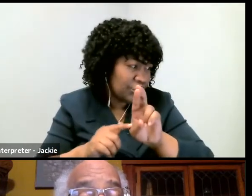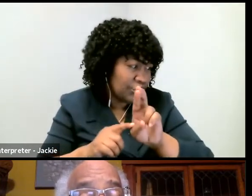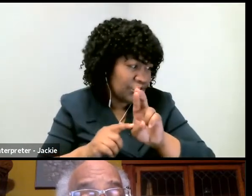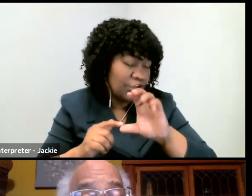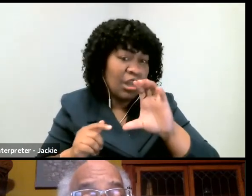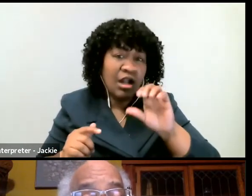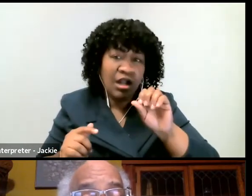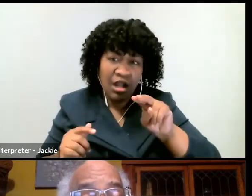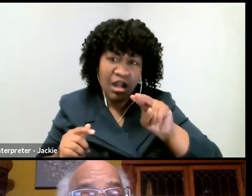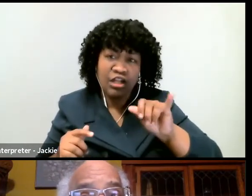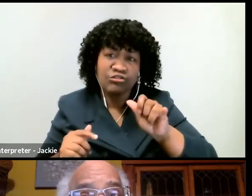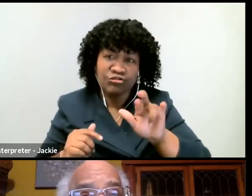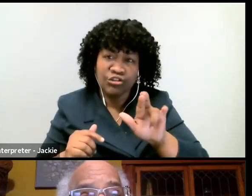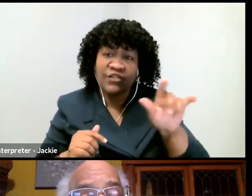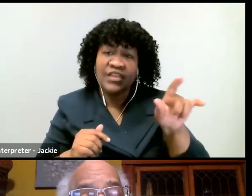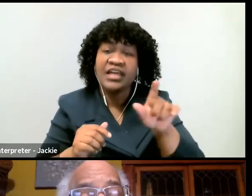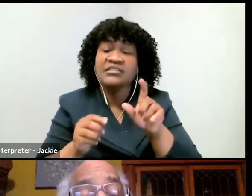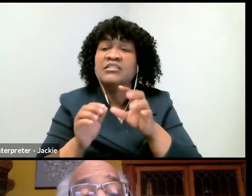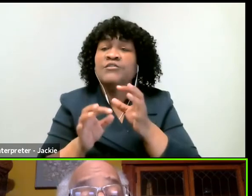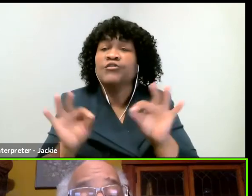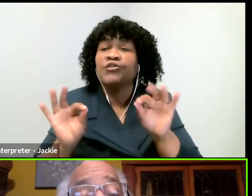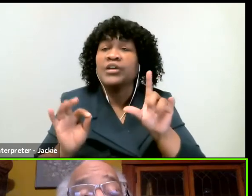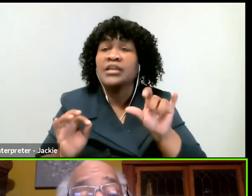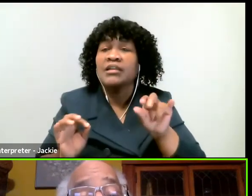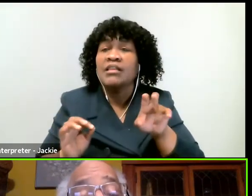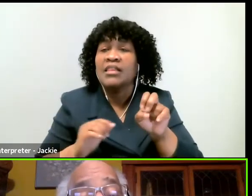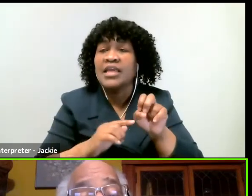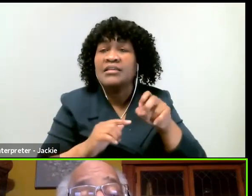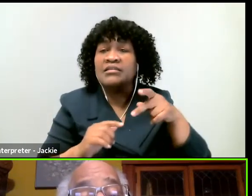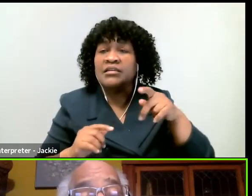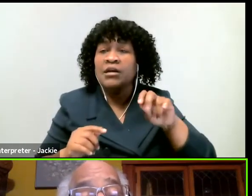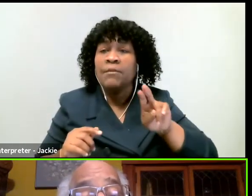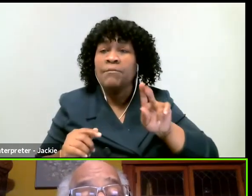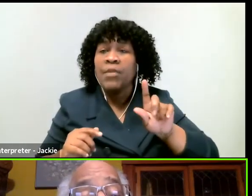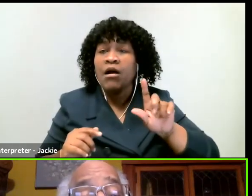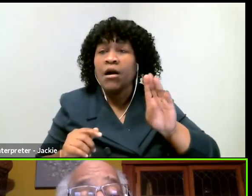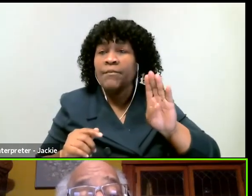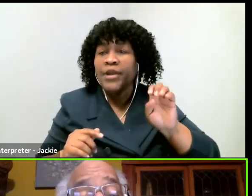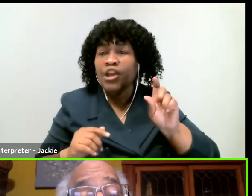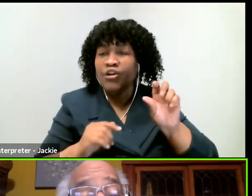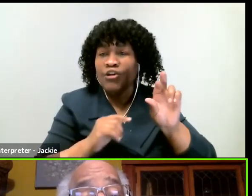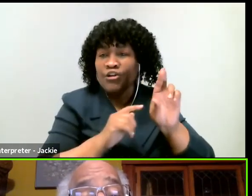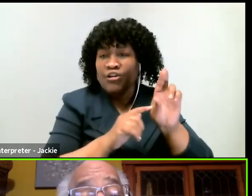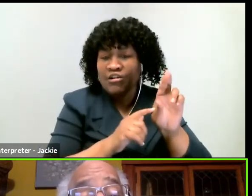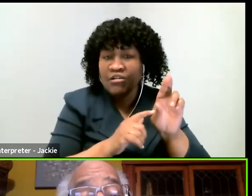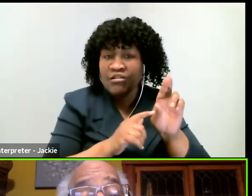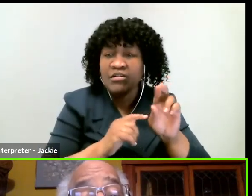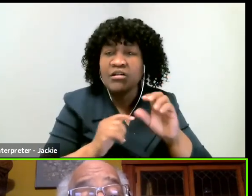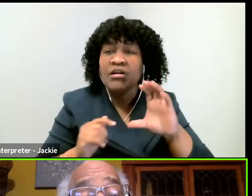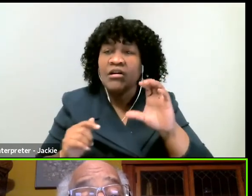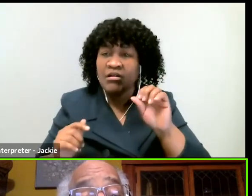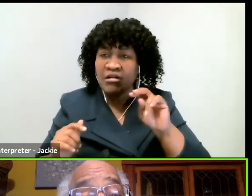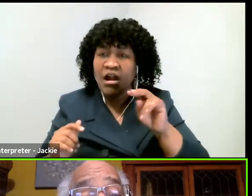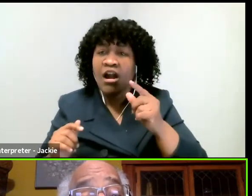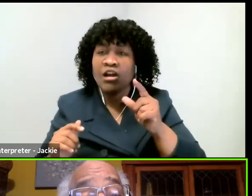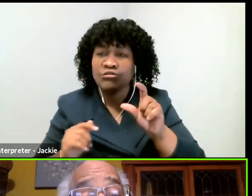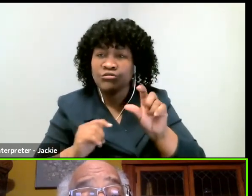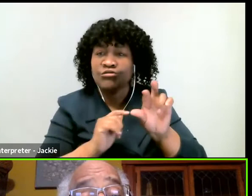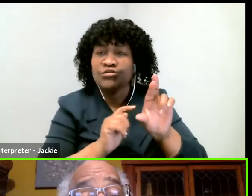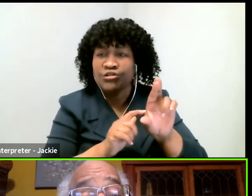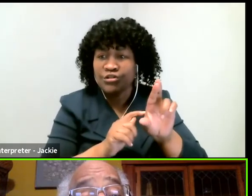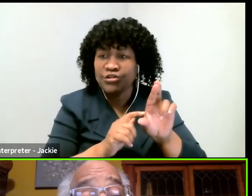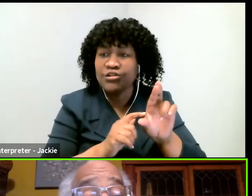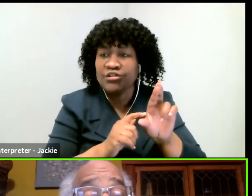it? The novel, the Freelance Pallbearers. Freelance Pallbearers, okay. Yeah. No, it was Conjure that was